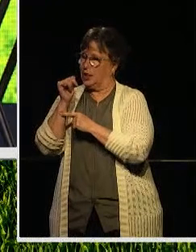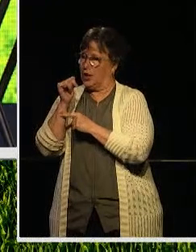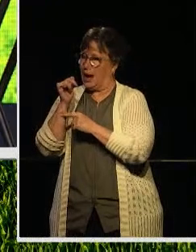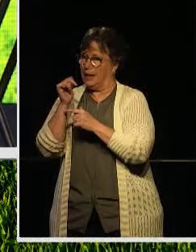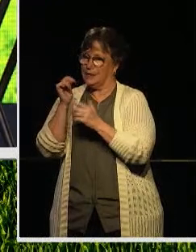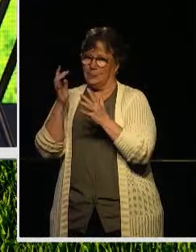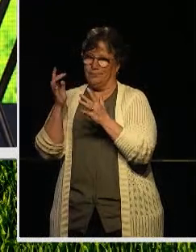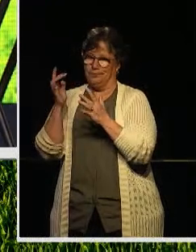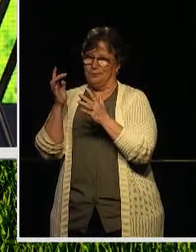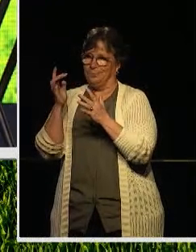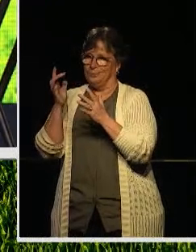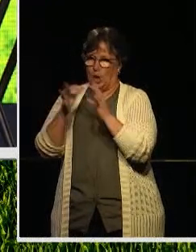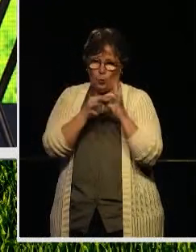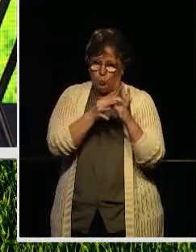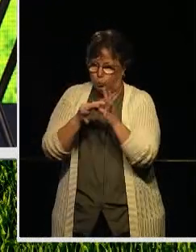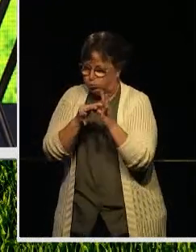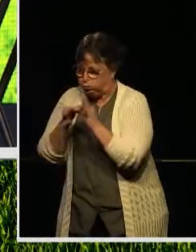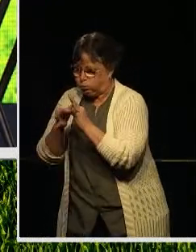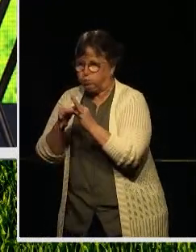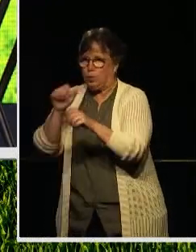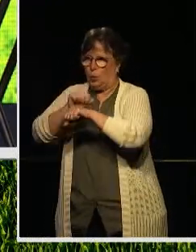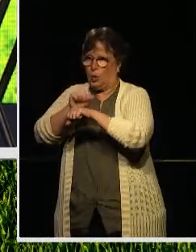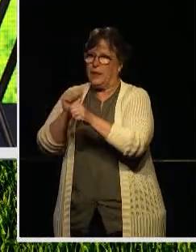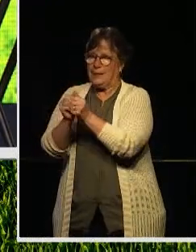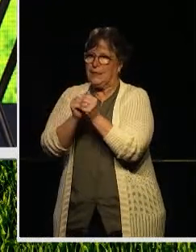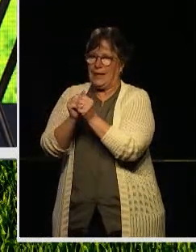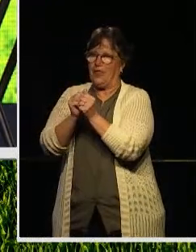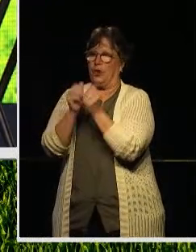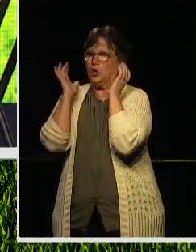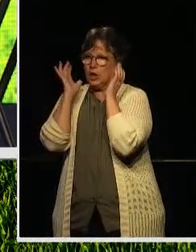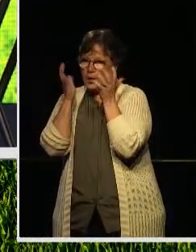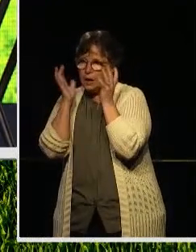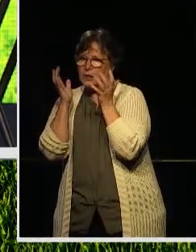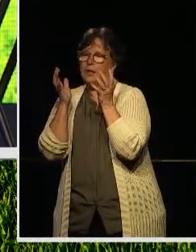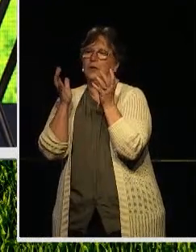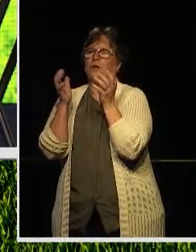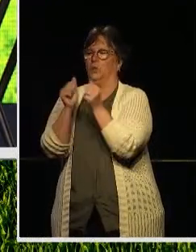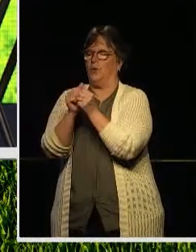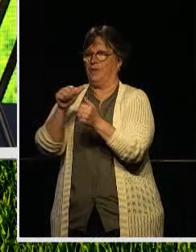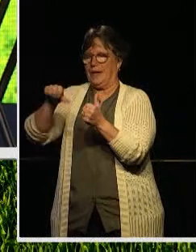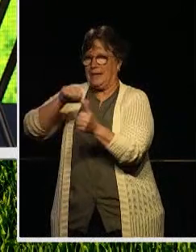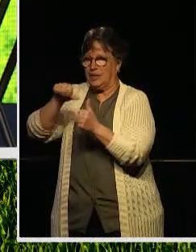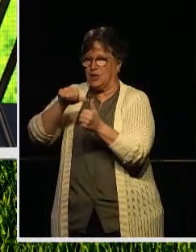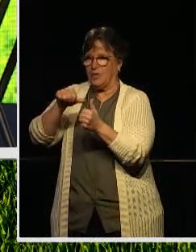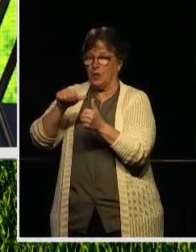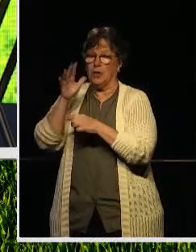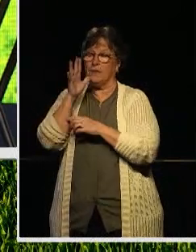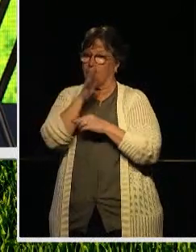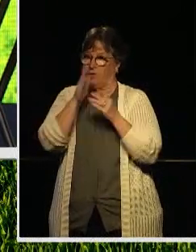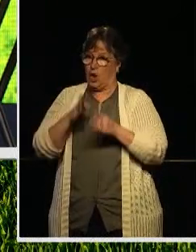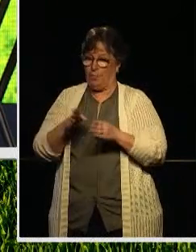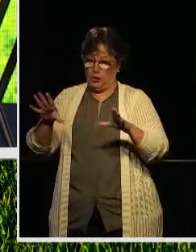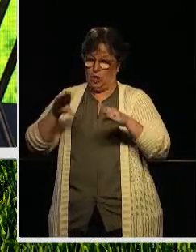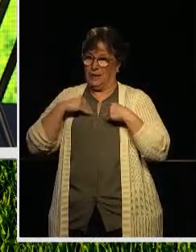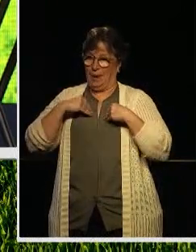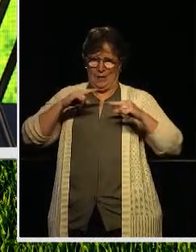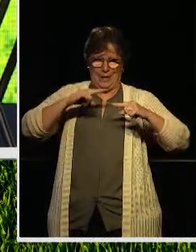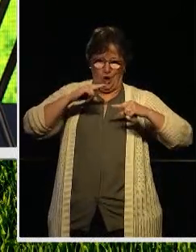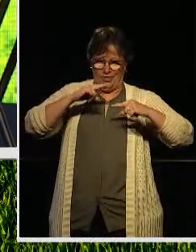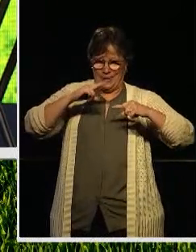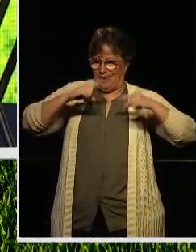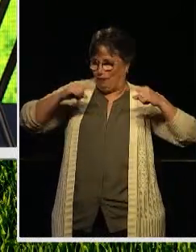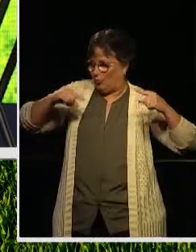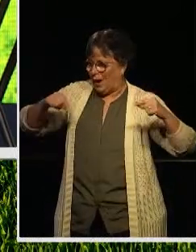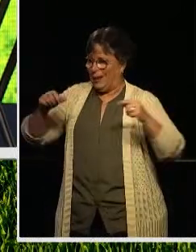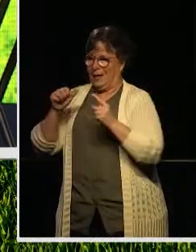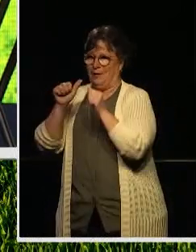each other. So, it makes it really challenging for a grower or farmer because they're adopting all these different systems that have no connection.